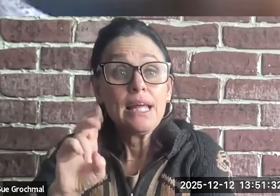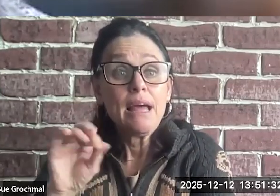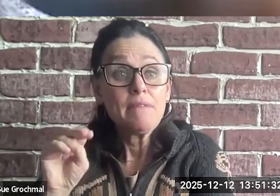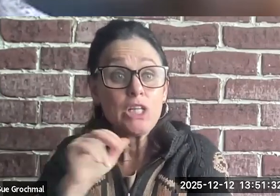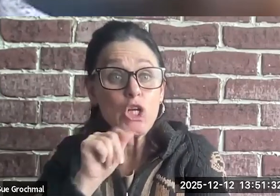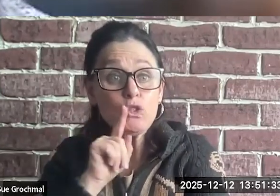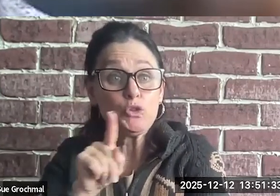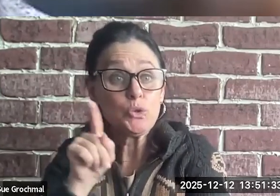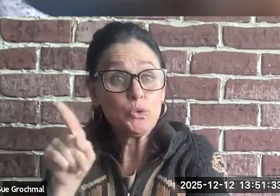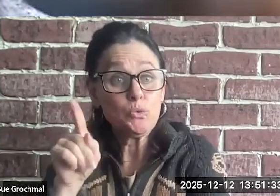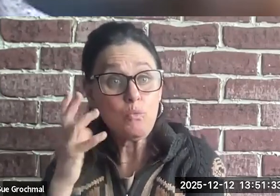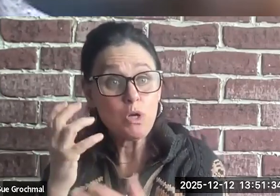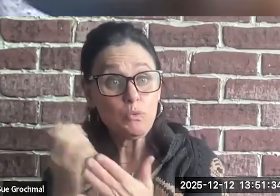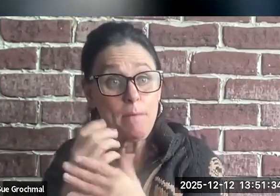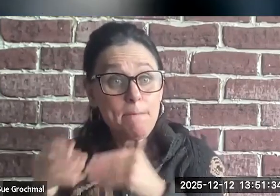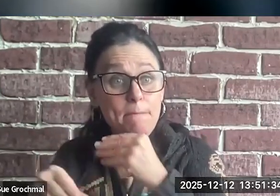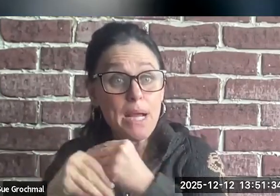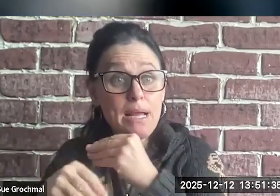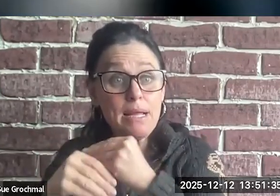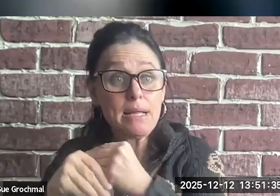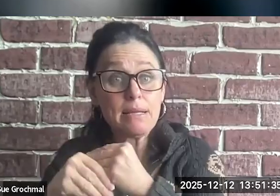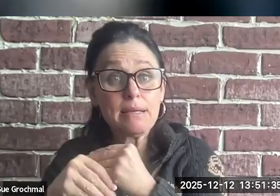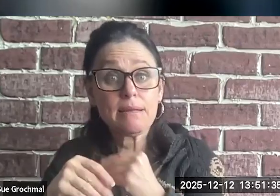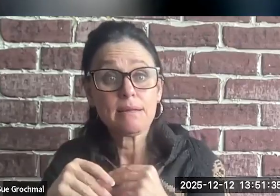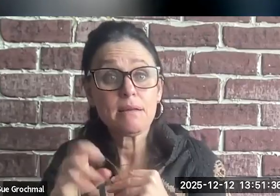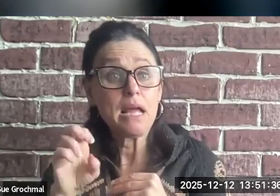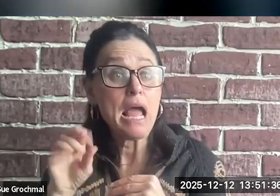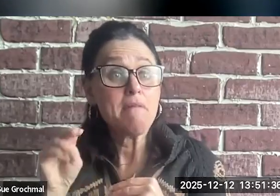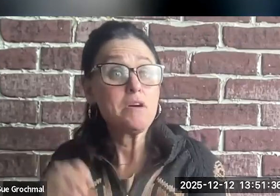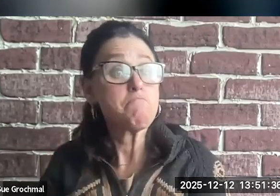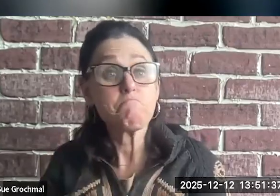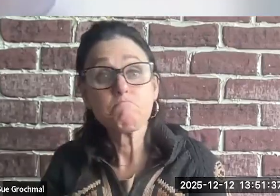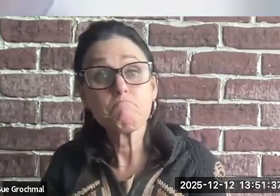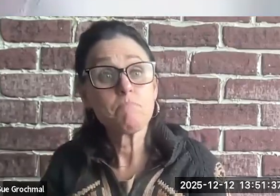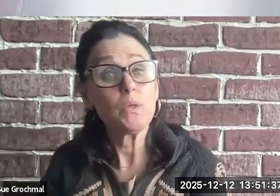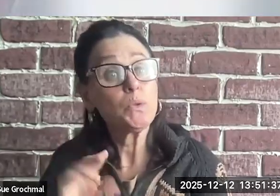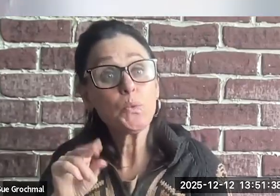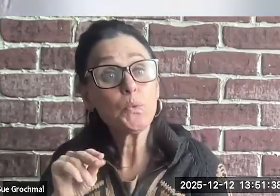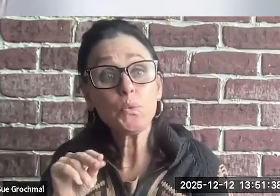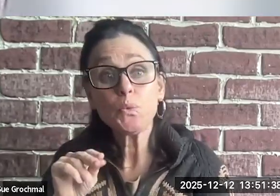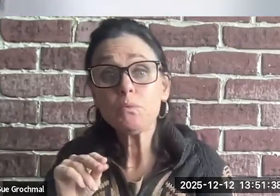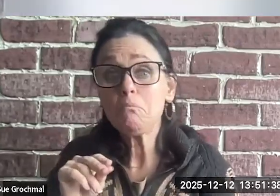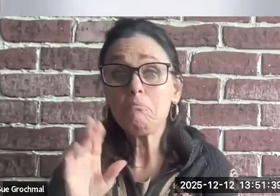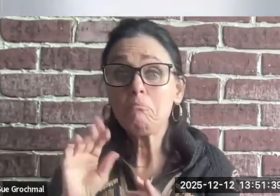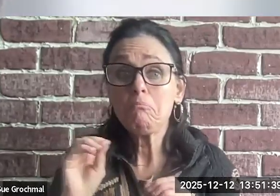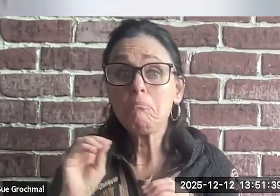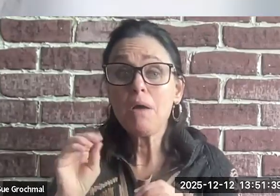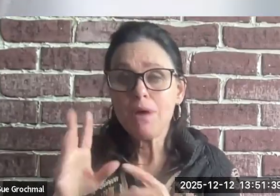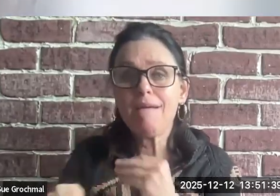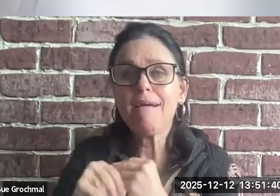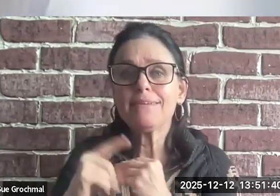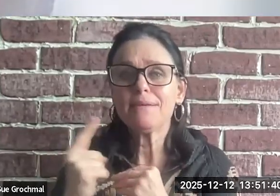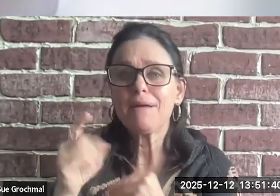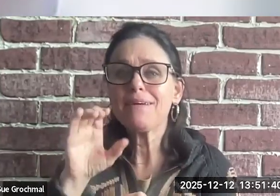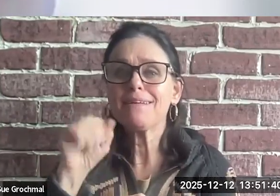want to add anything to that. No, I don't think so. That's I well could put just around. add in Yeah. one thing. Yeah, I mean, Yeah, we are taking a